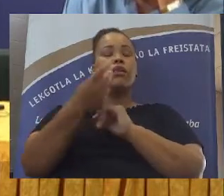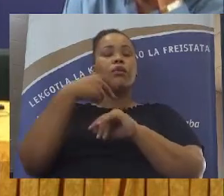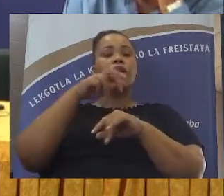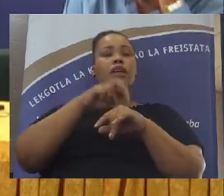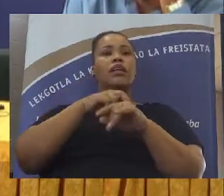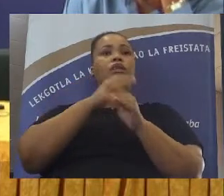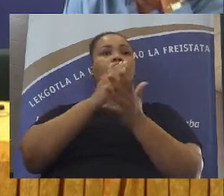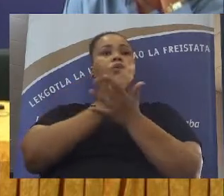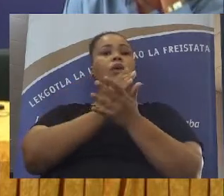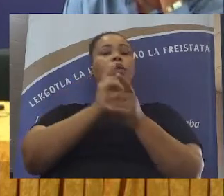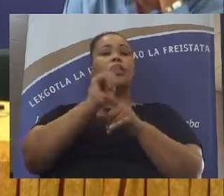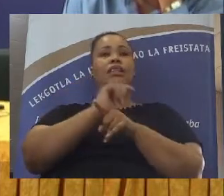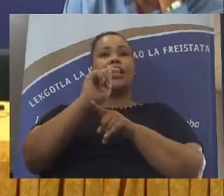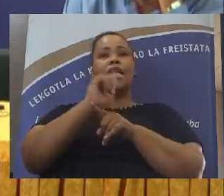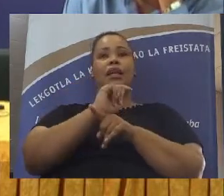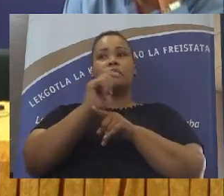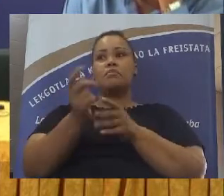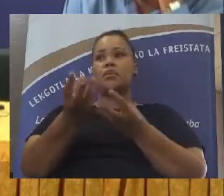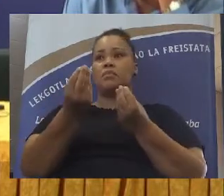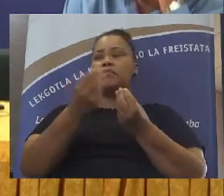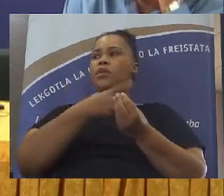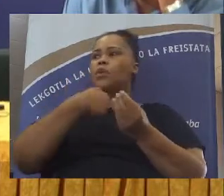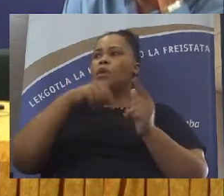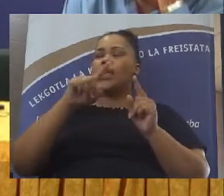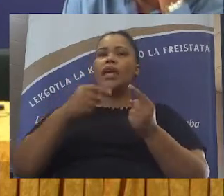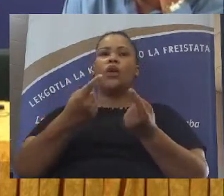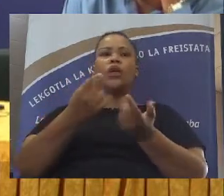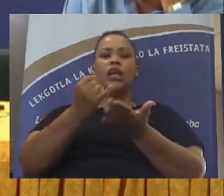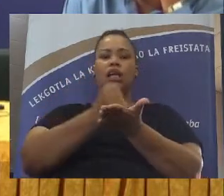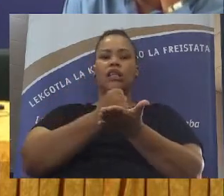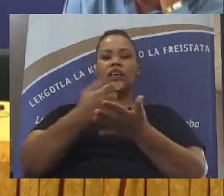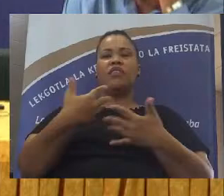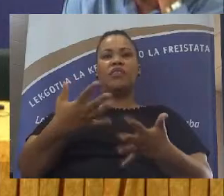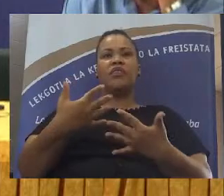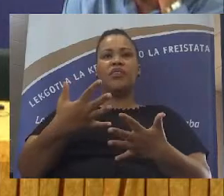that you get the training for that. We can't just register you